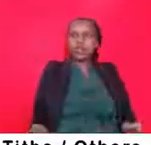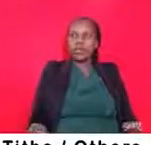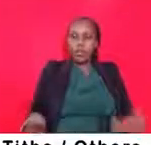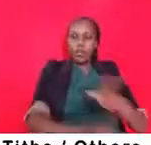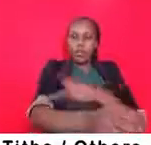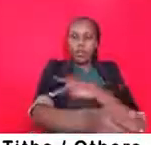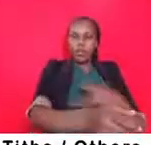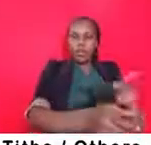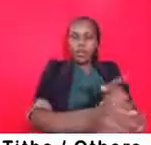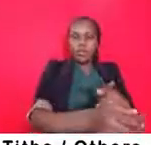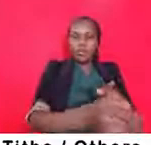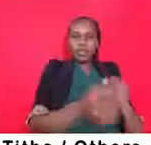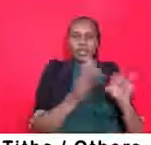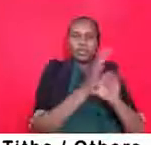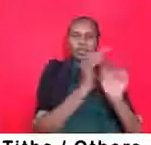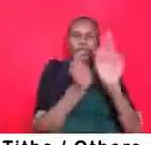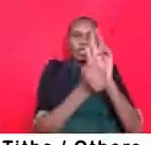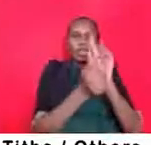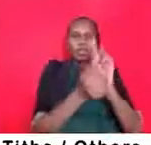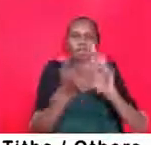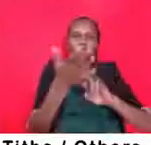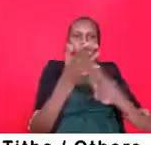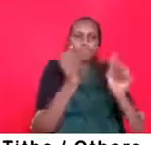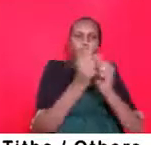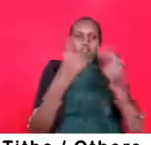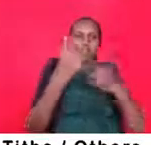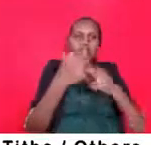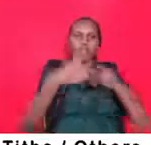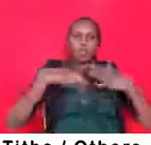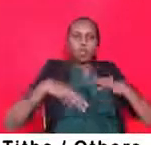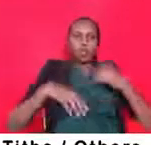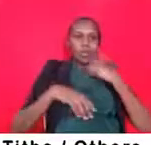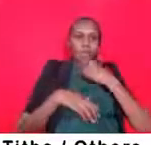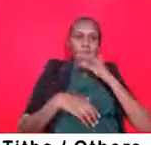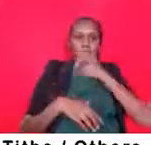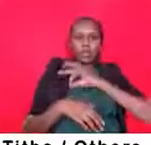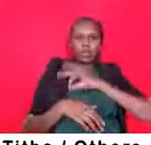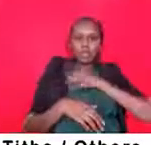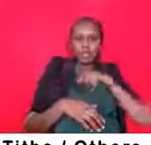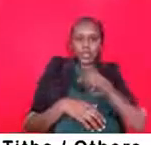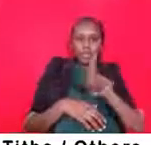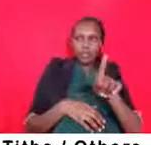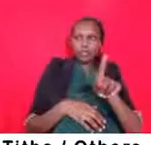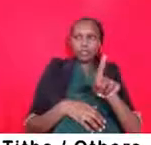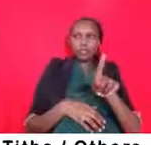Proverbs 11 verse 17, it says, those who are kind benefit themselves.